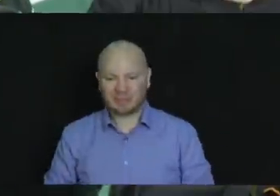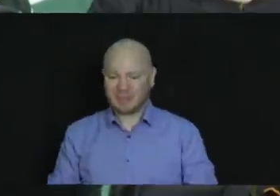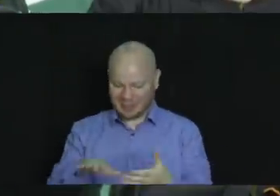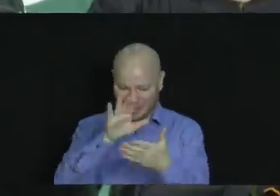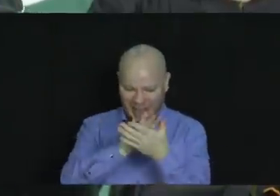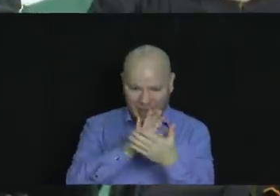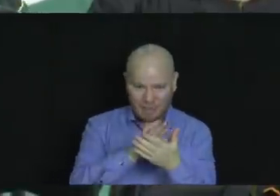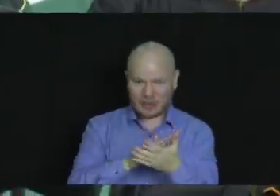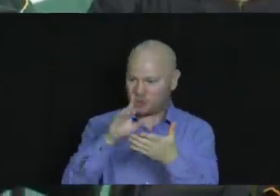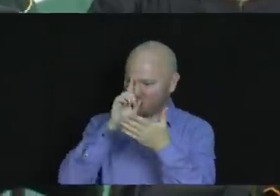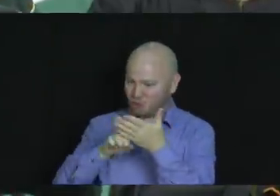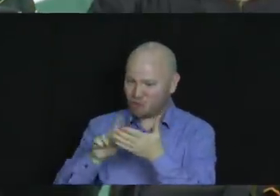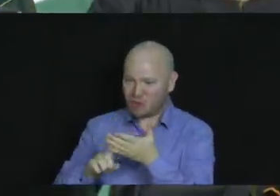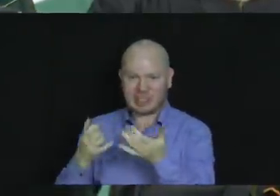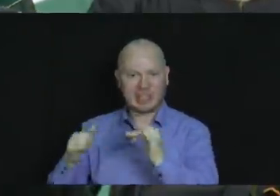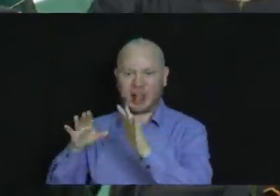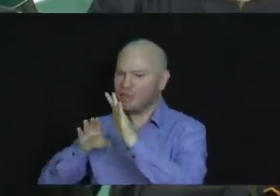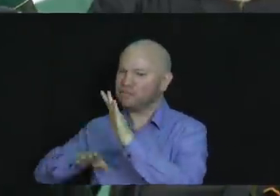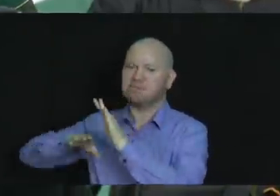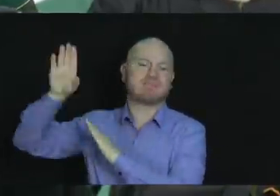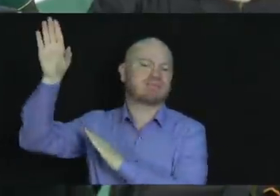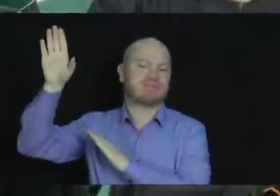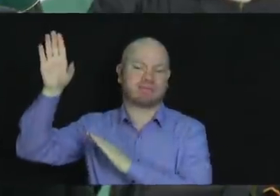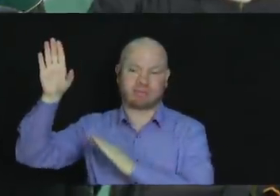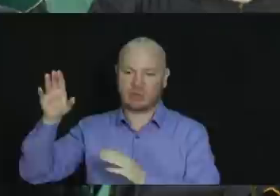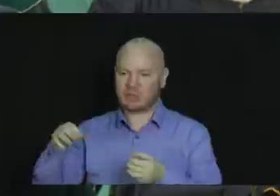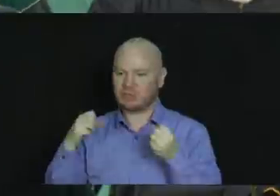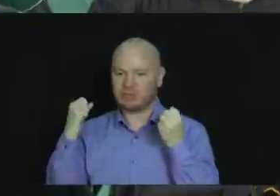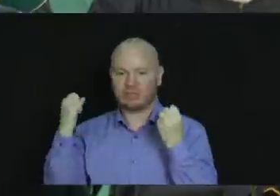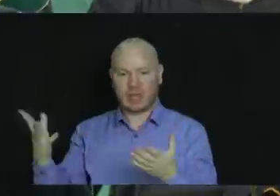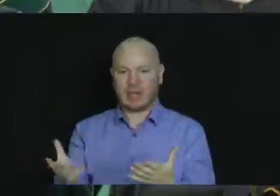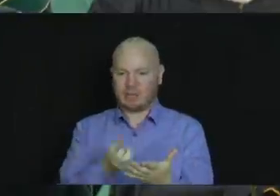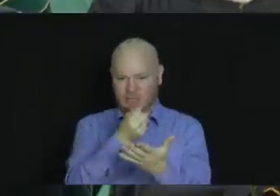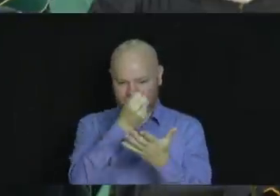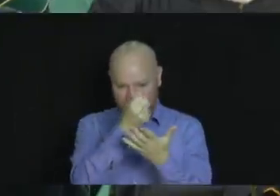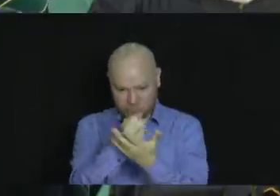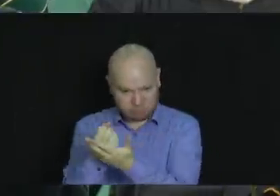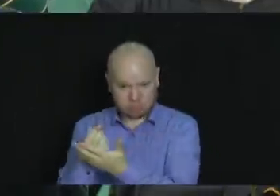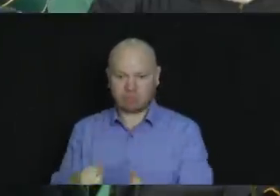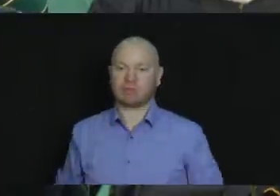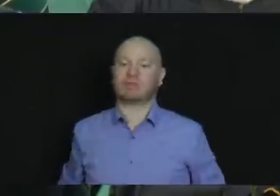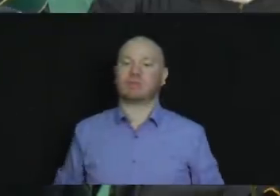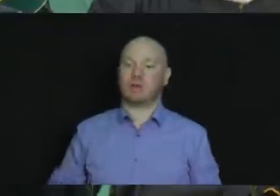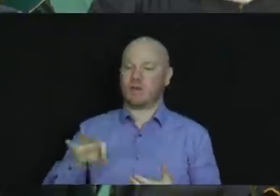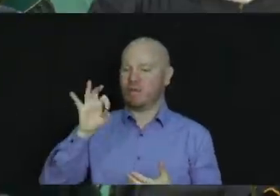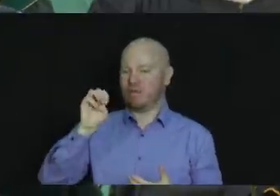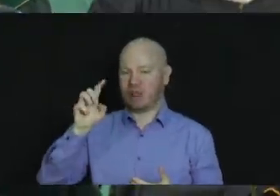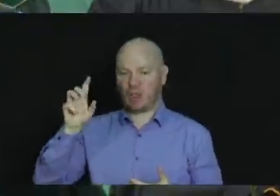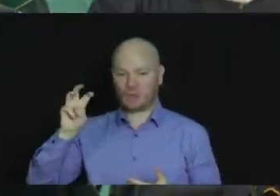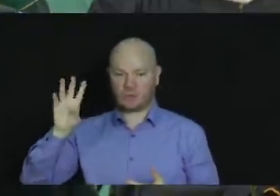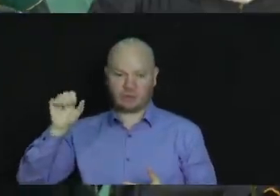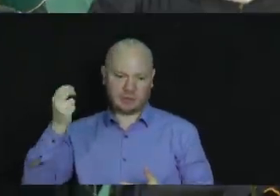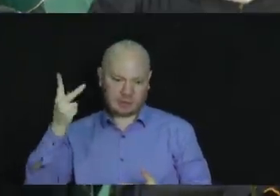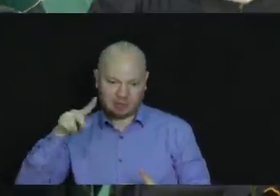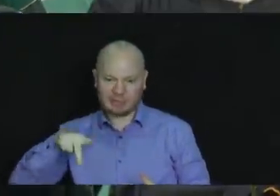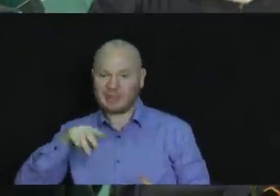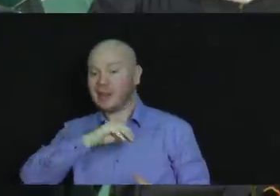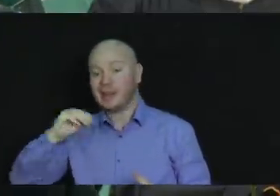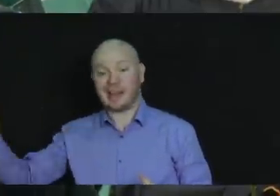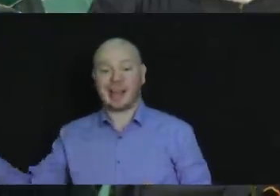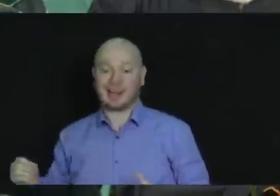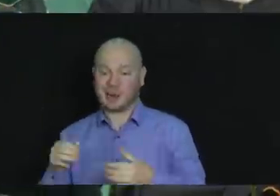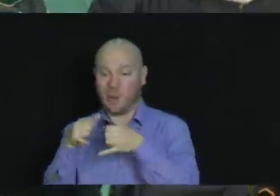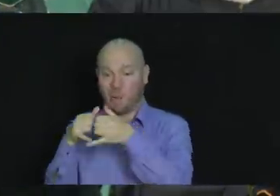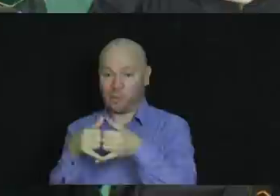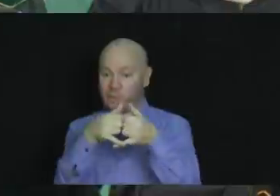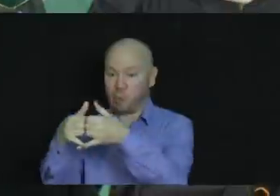research, earning a record number of scholarships, fellowships, and awards. You came up with creative ways